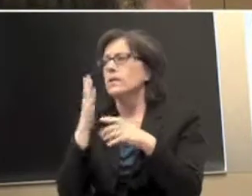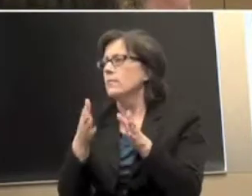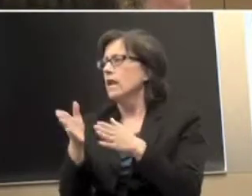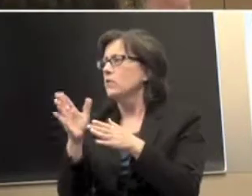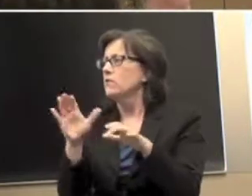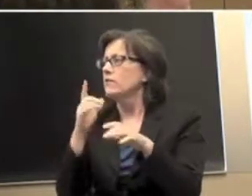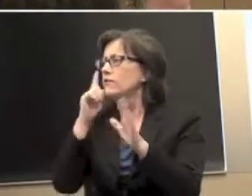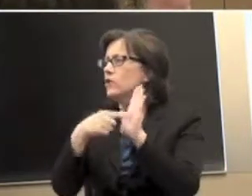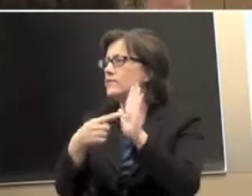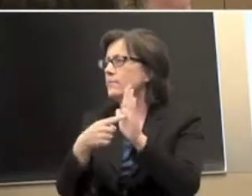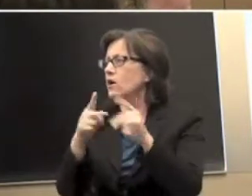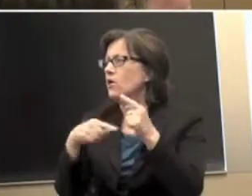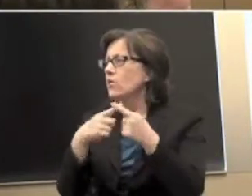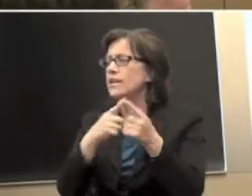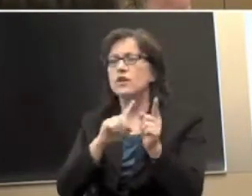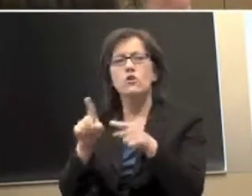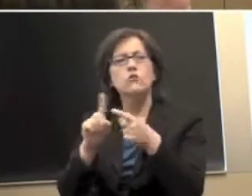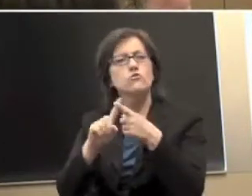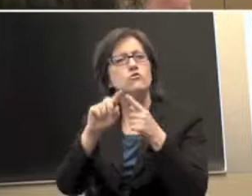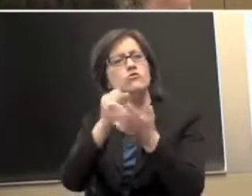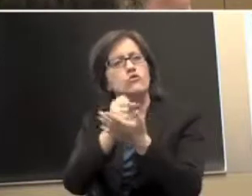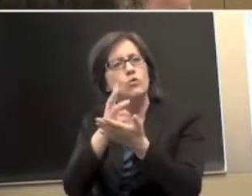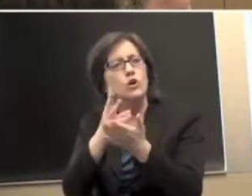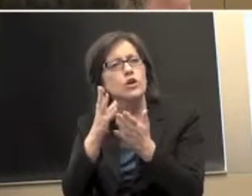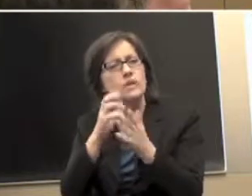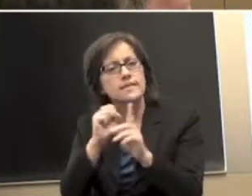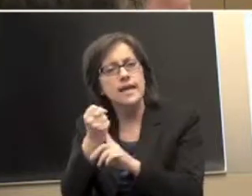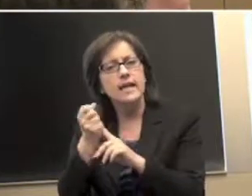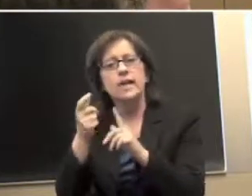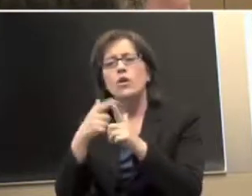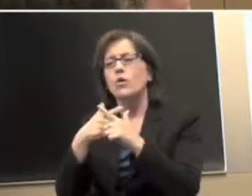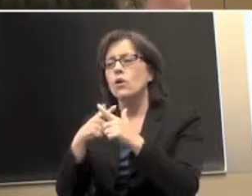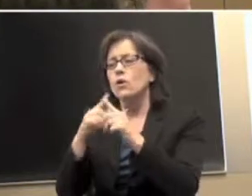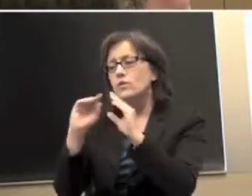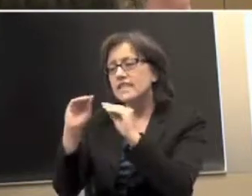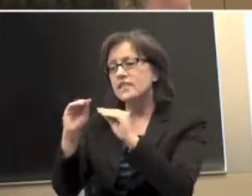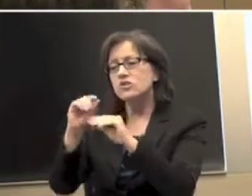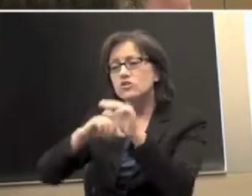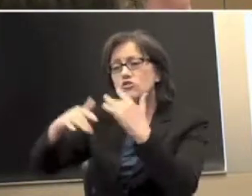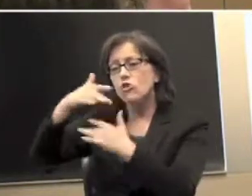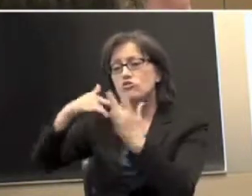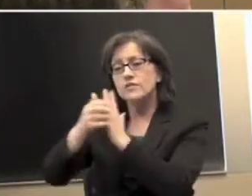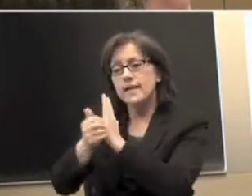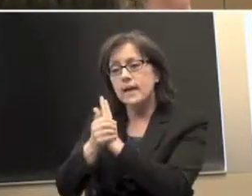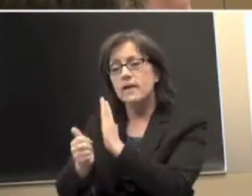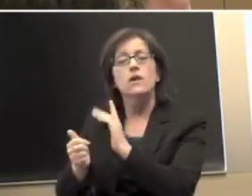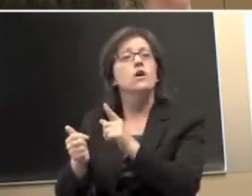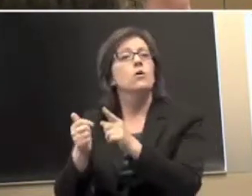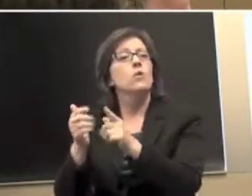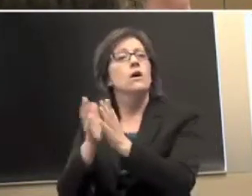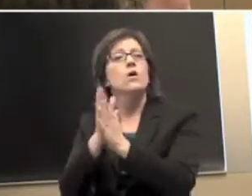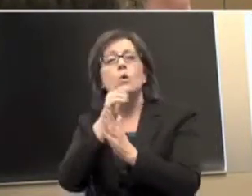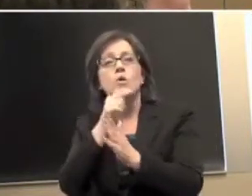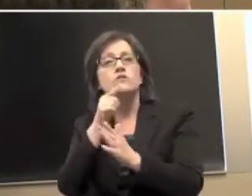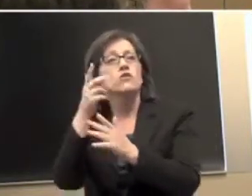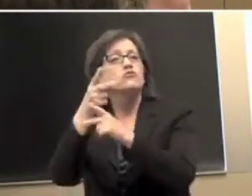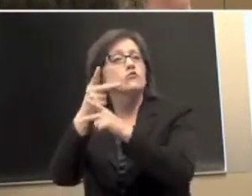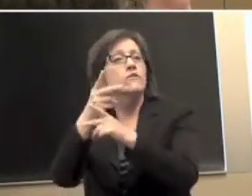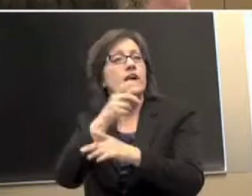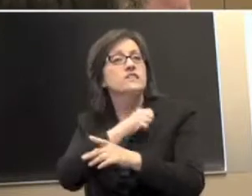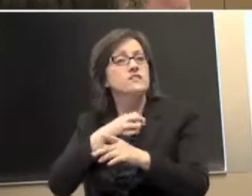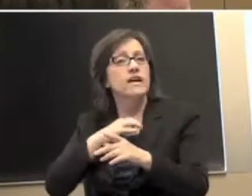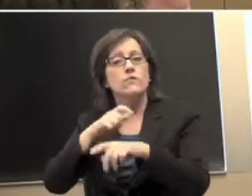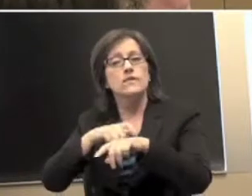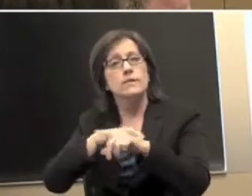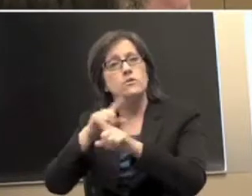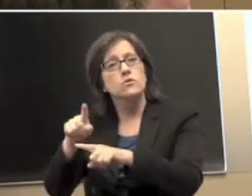so for example, when he goes to like the social work setting or we're teaching the social skills, we're going to have, who is the supervising staff? What time did you pick up the